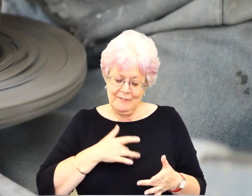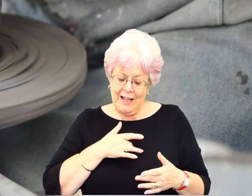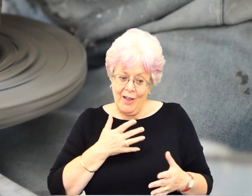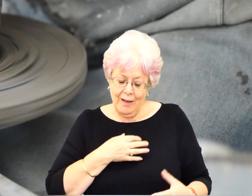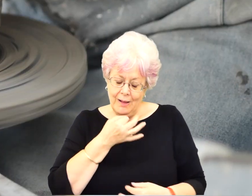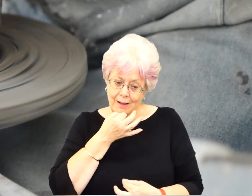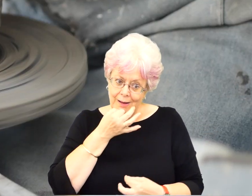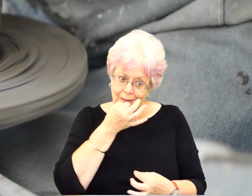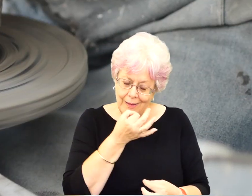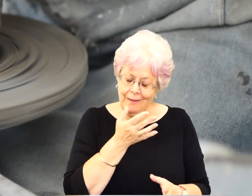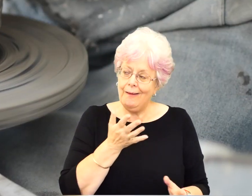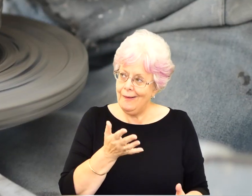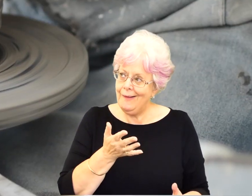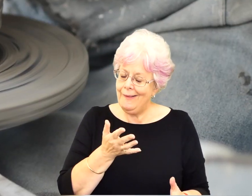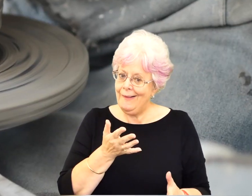intriguing, very